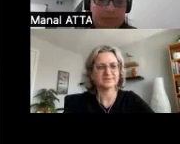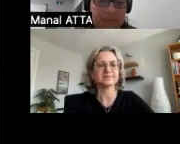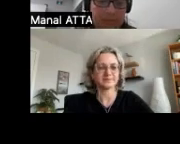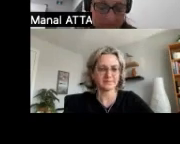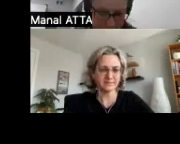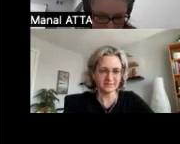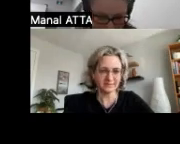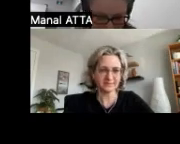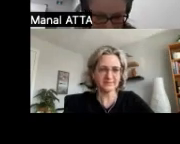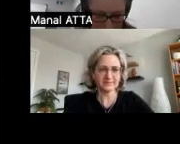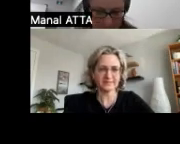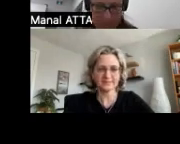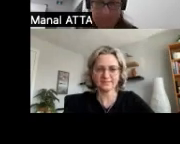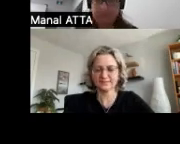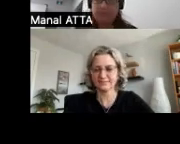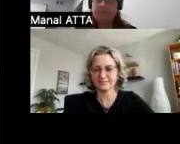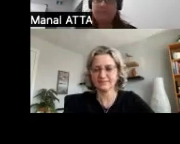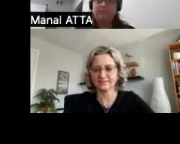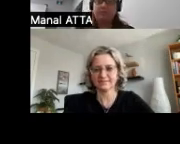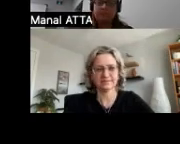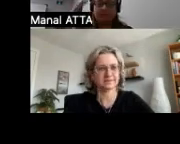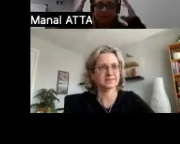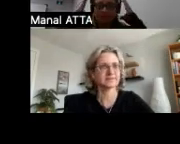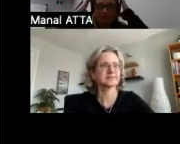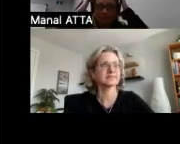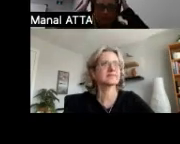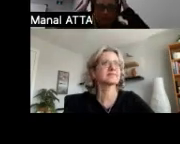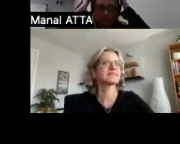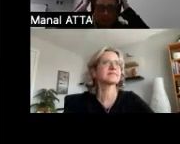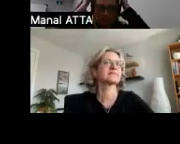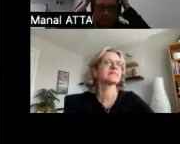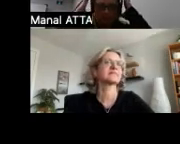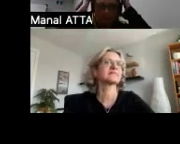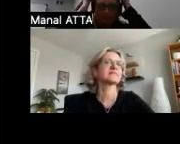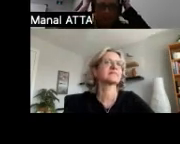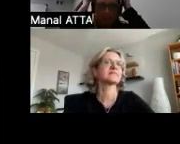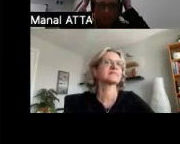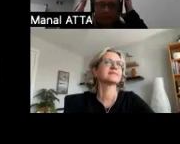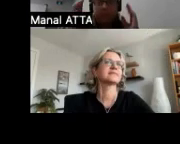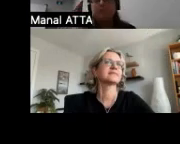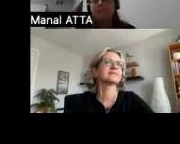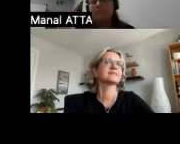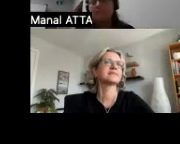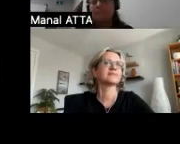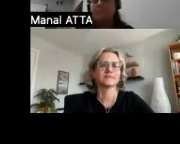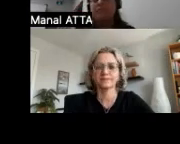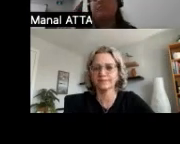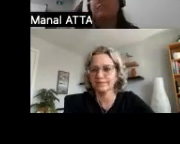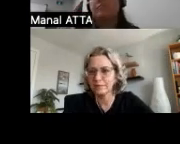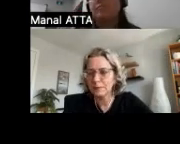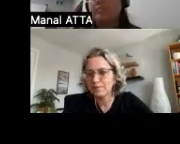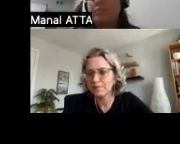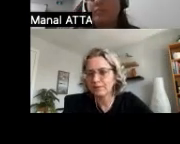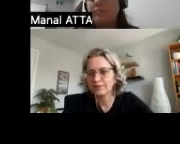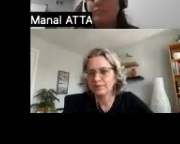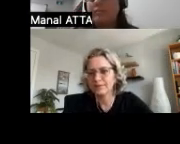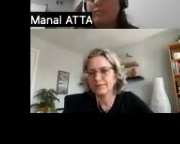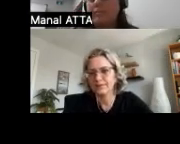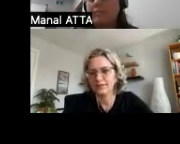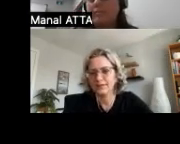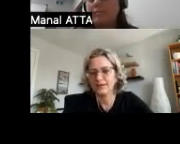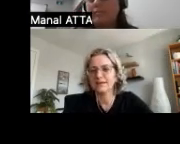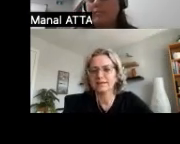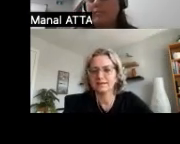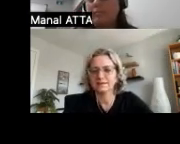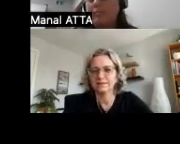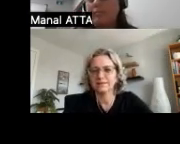questions. So if you have questions while people are speaking and you want to put them in the chat, that'd be great. And then Alethea